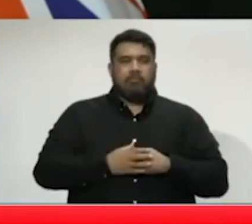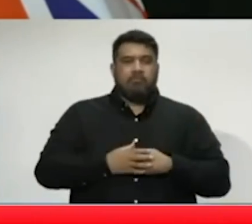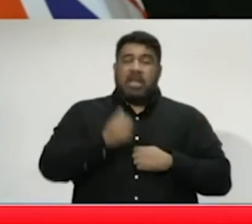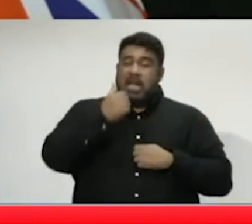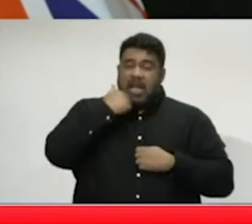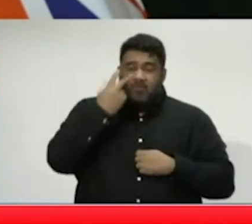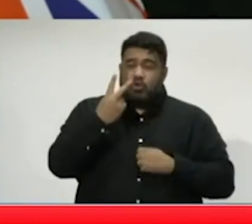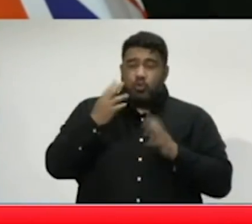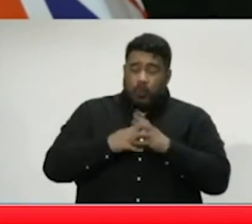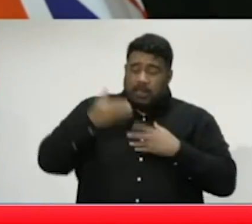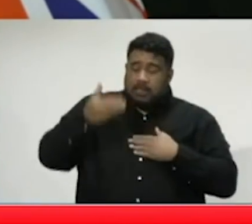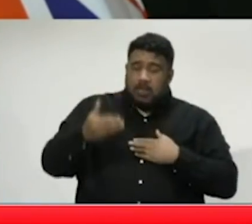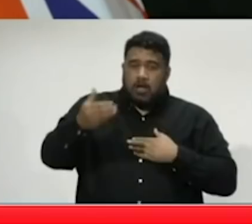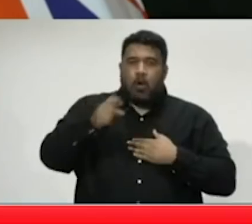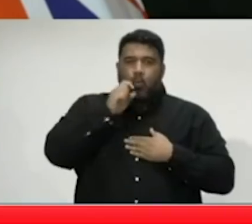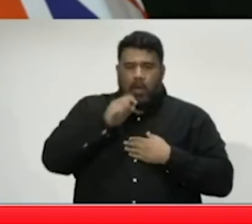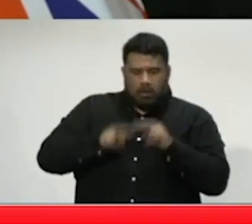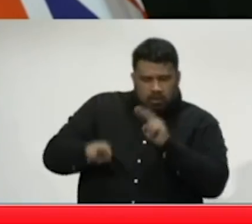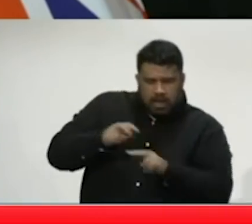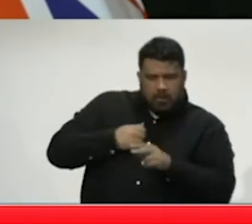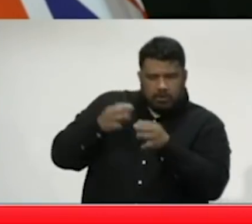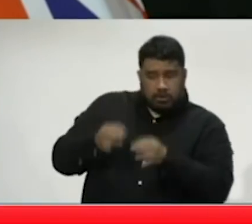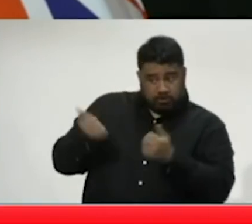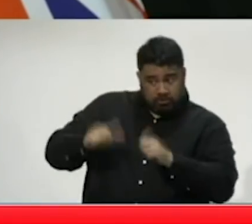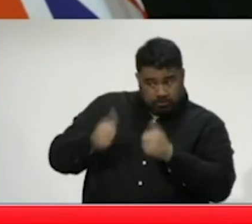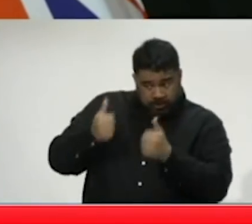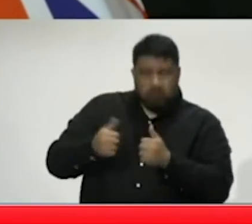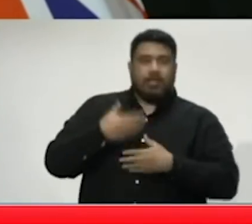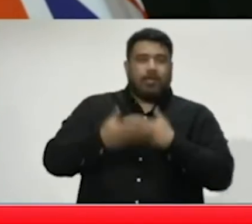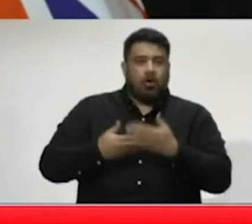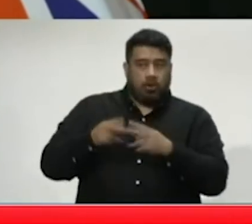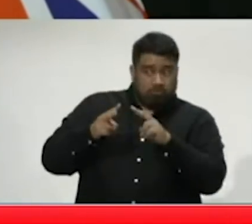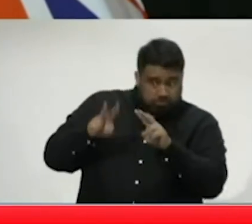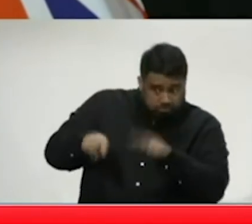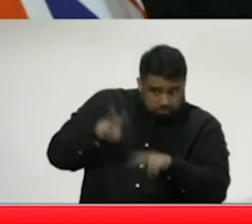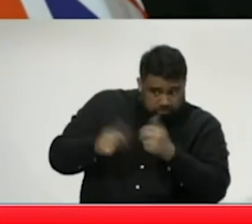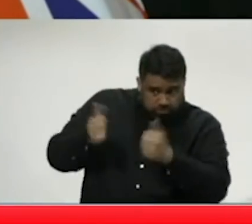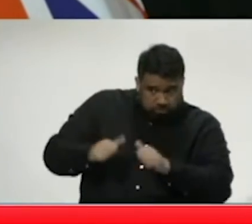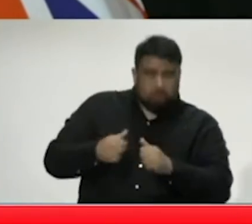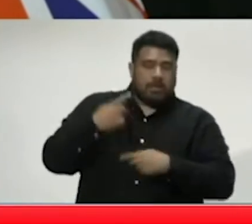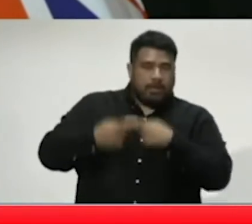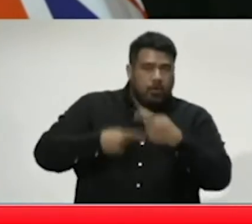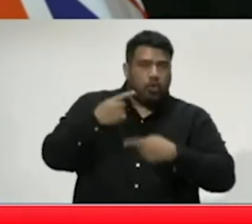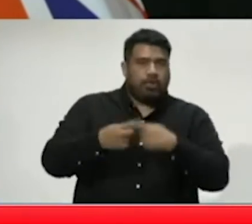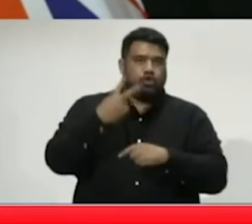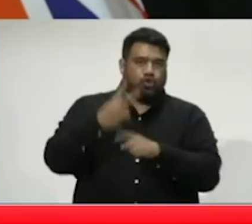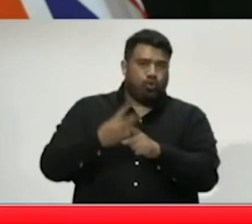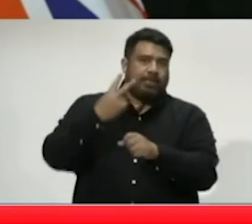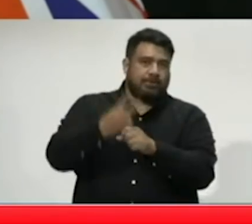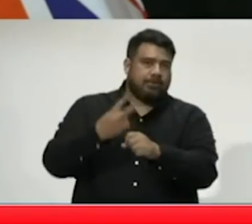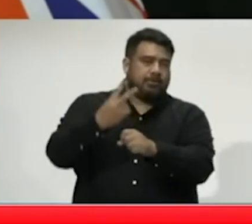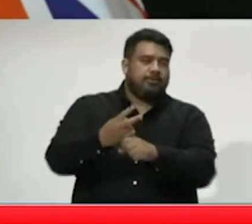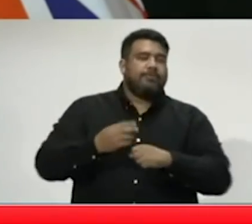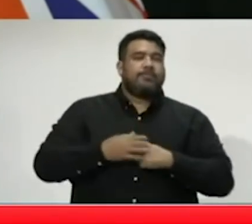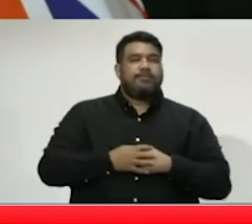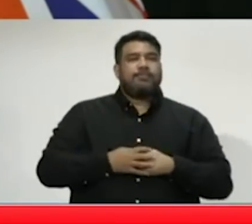every 2 weeks. But unlike in level 4, as I've said, where the rules stayed the same, we have that flexibility, and that's